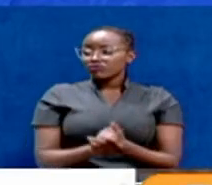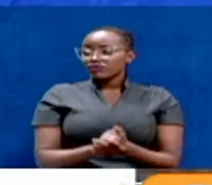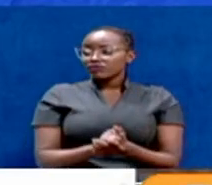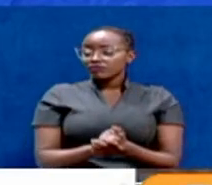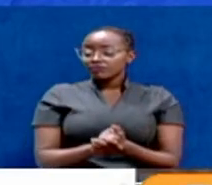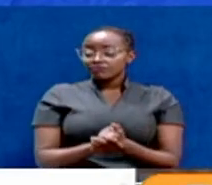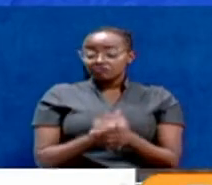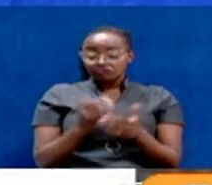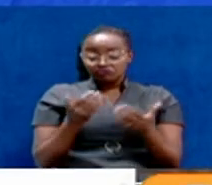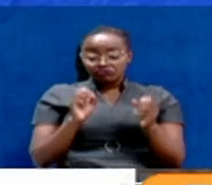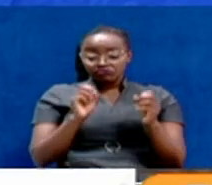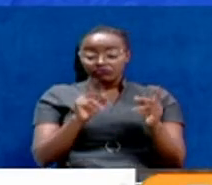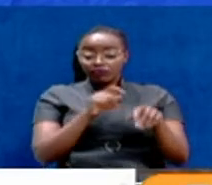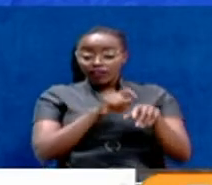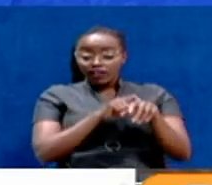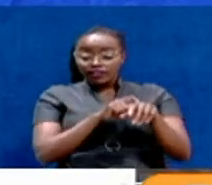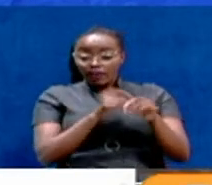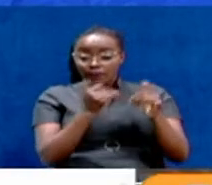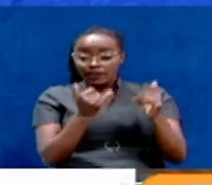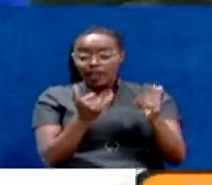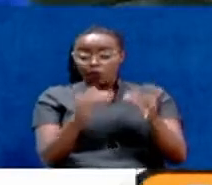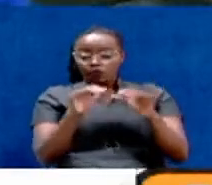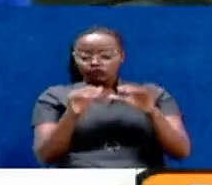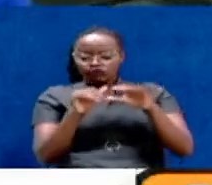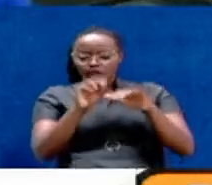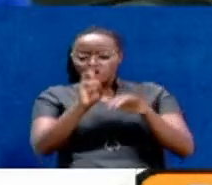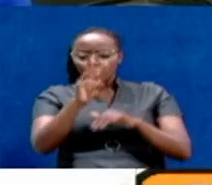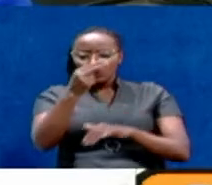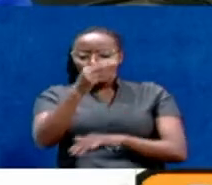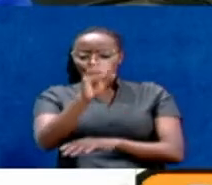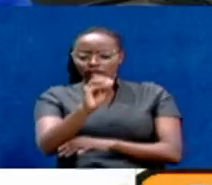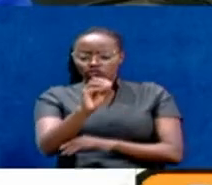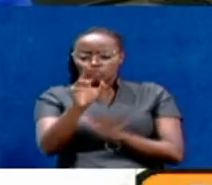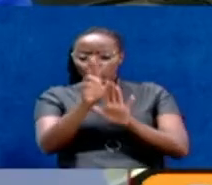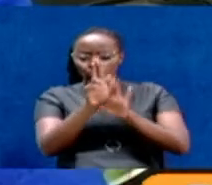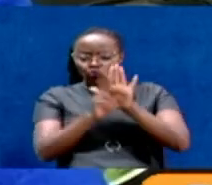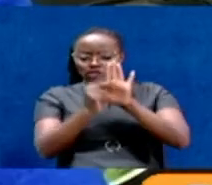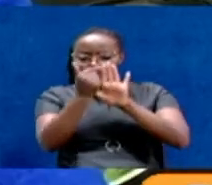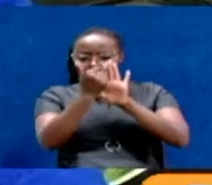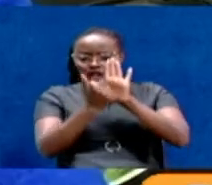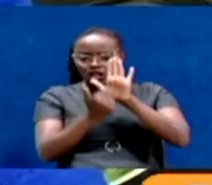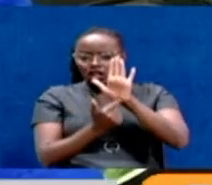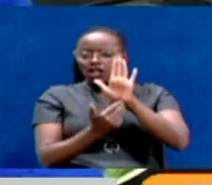Now, when under the World Health Guidelines,